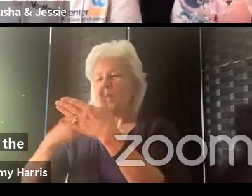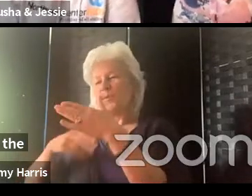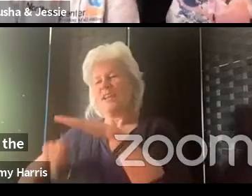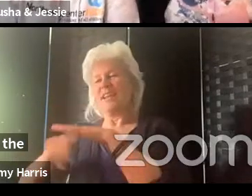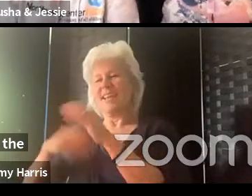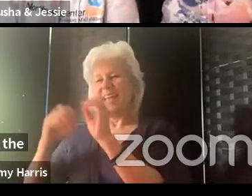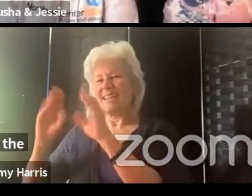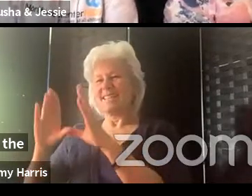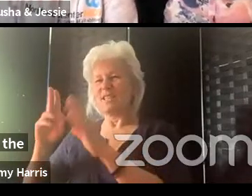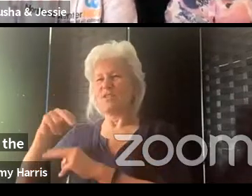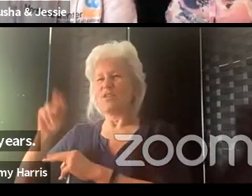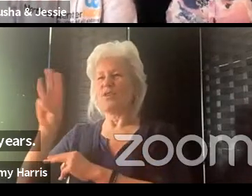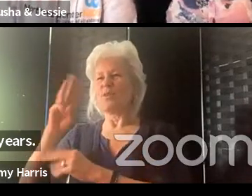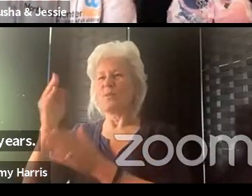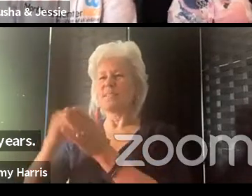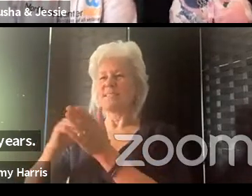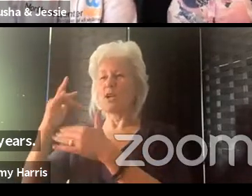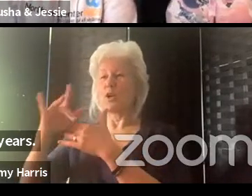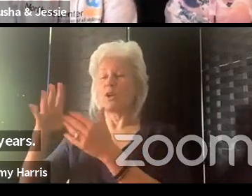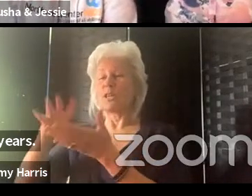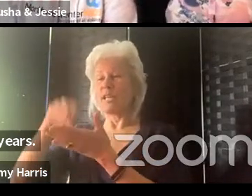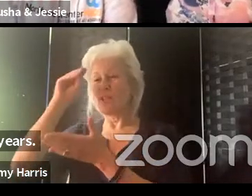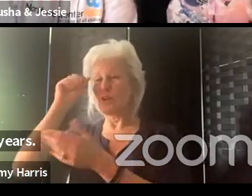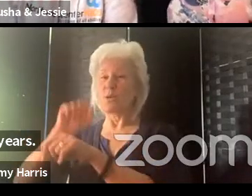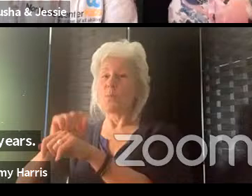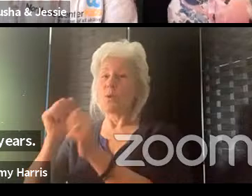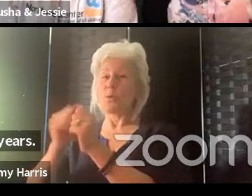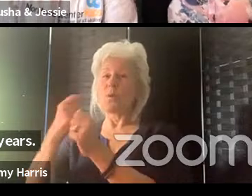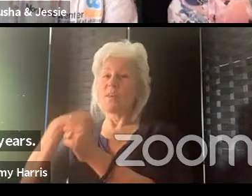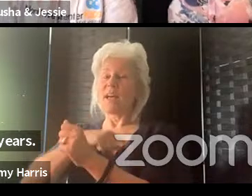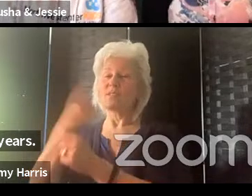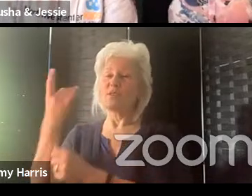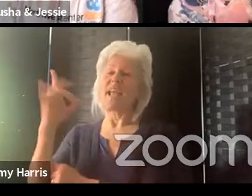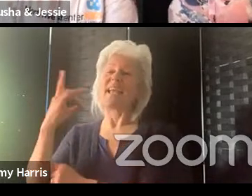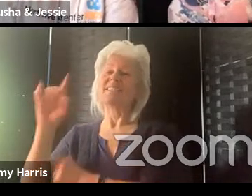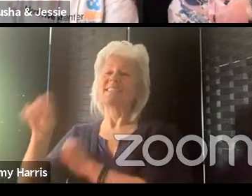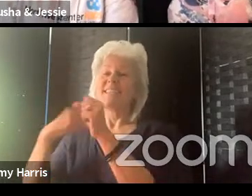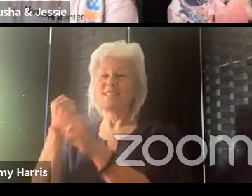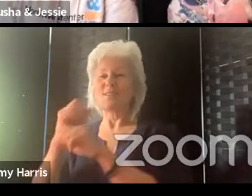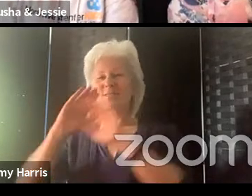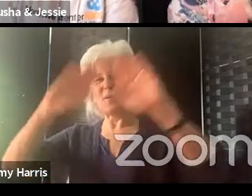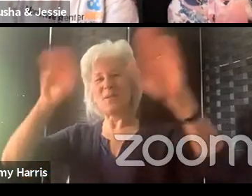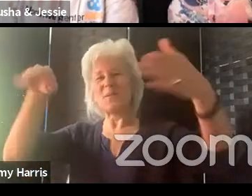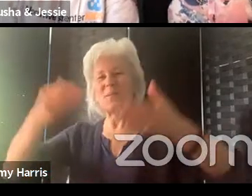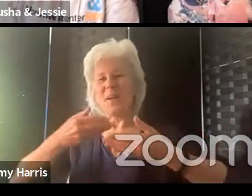Center Kids Early Learning, and she's worked with us for 18 years. Welcome all.